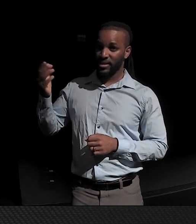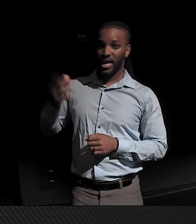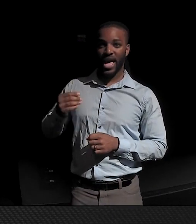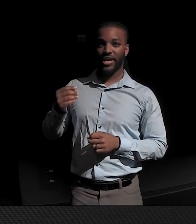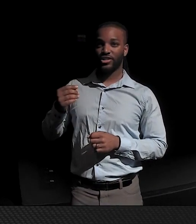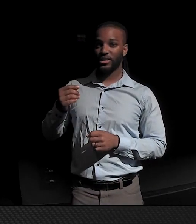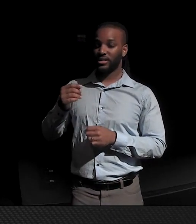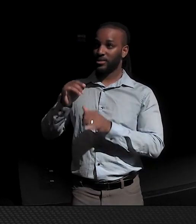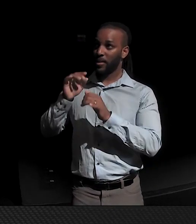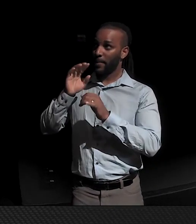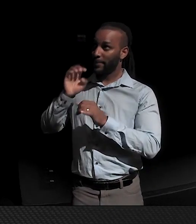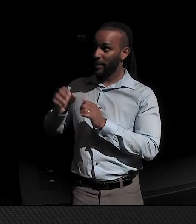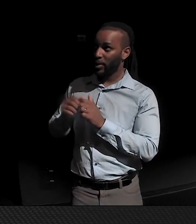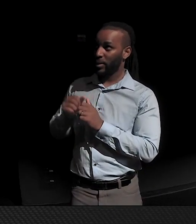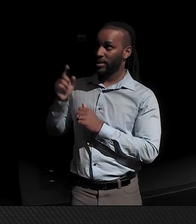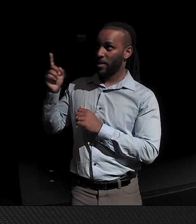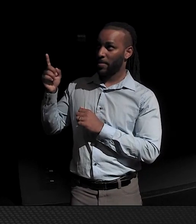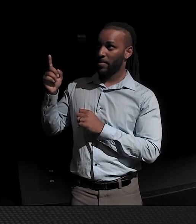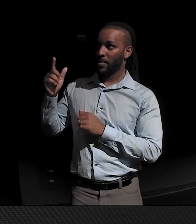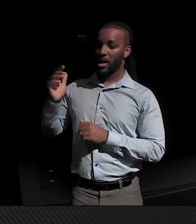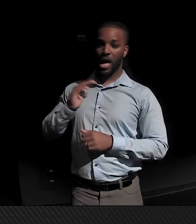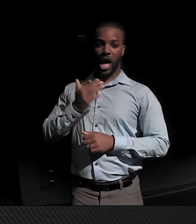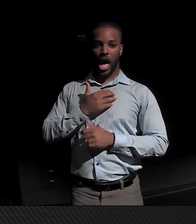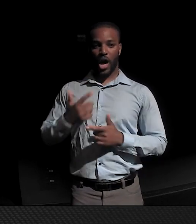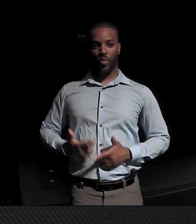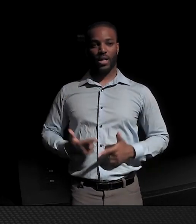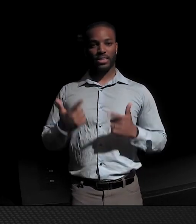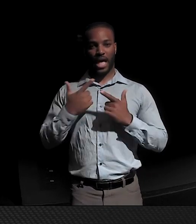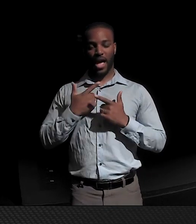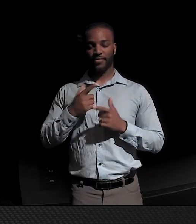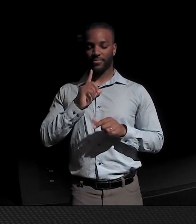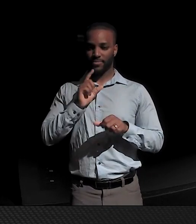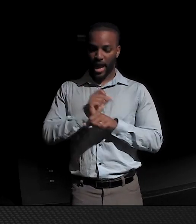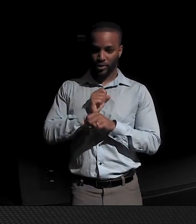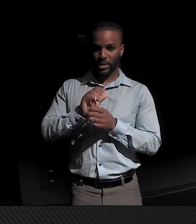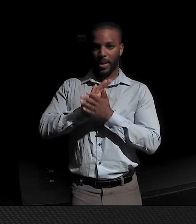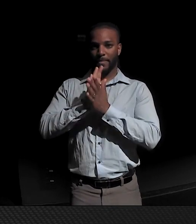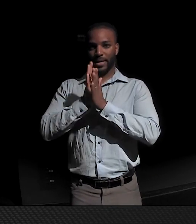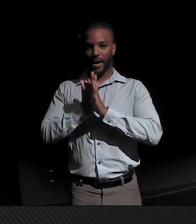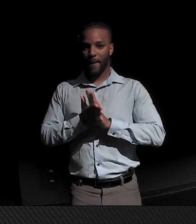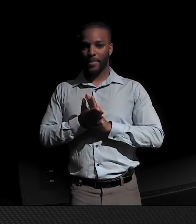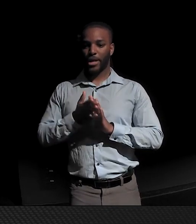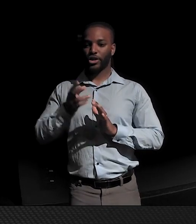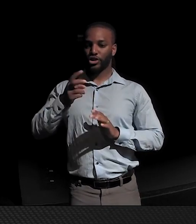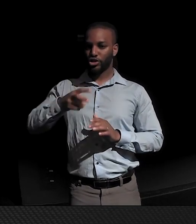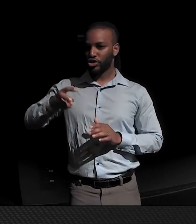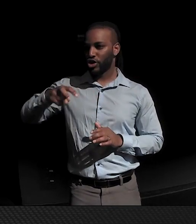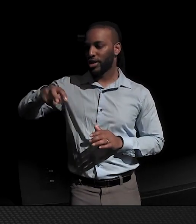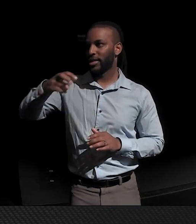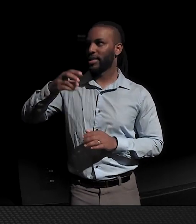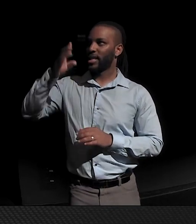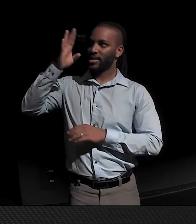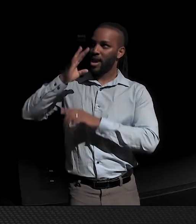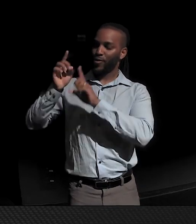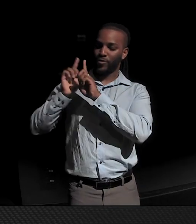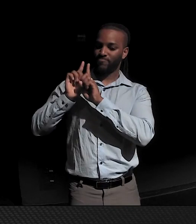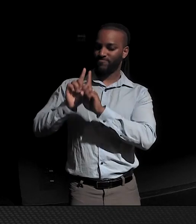just be with him, our lives actually become the journey that God might travel